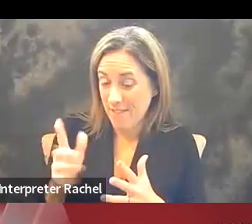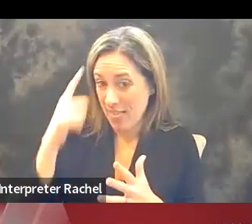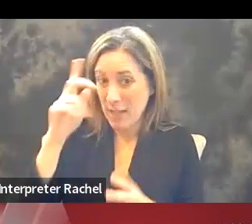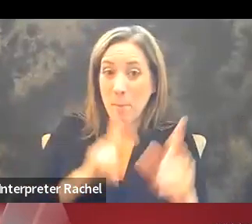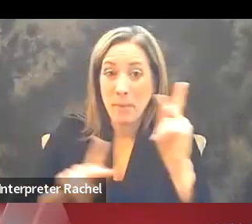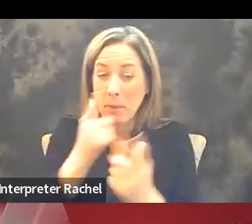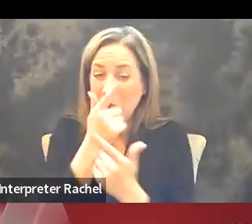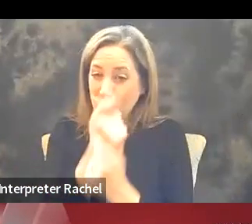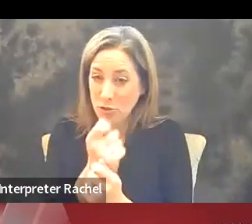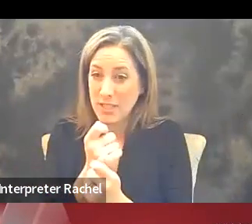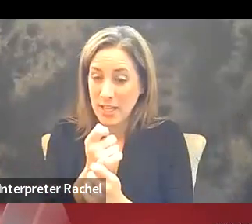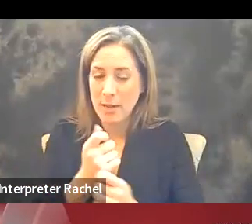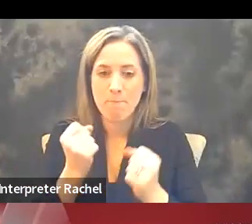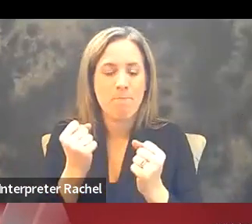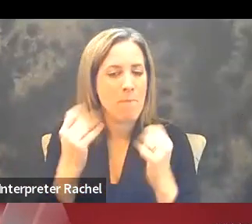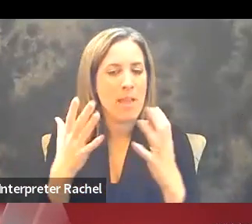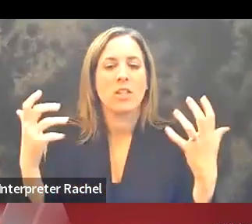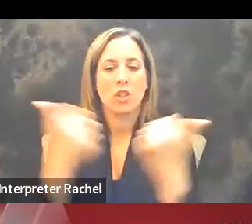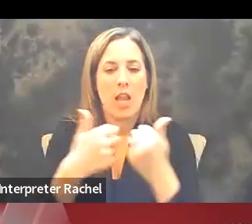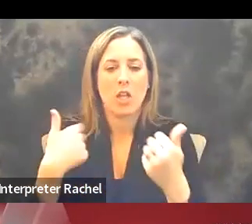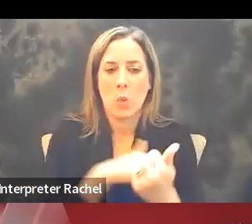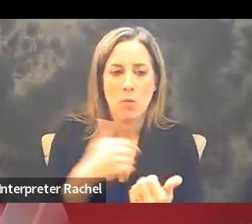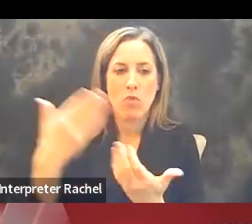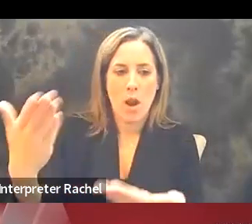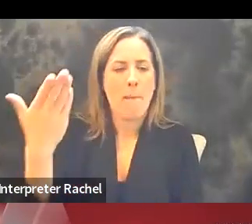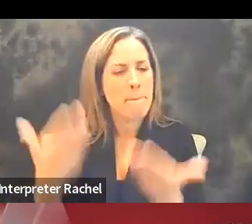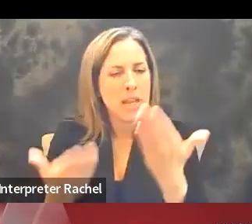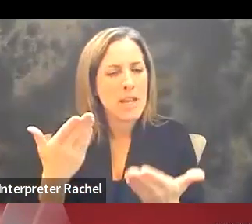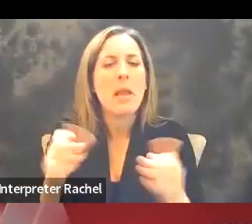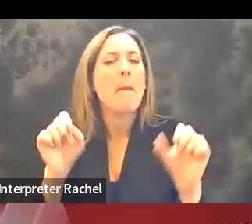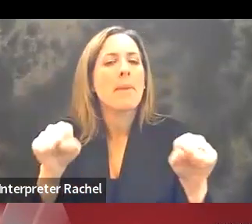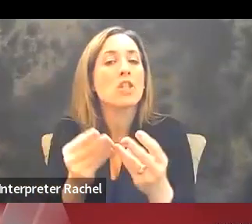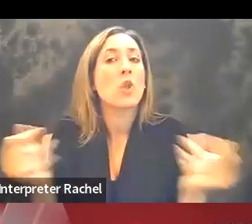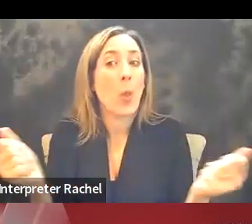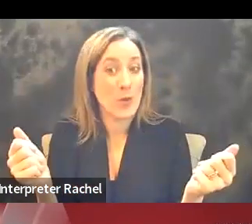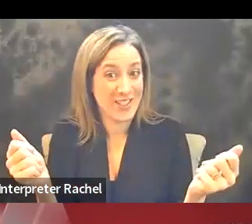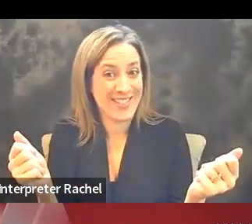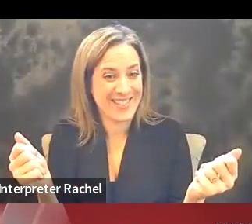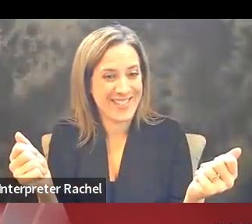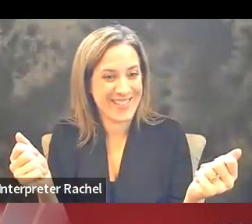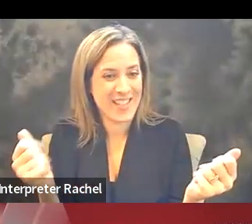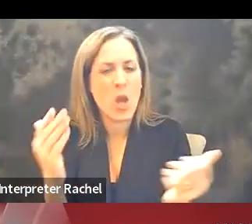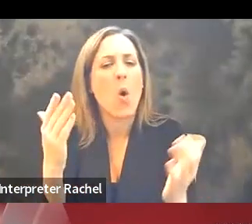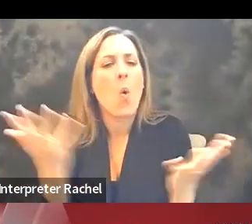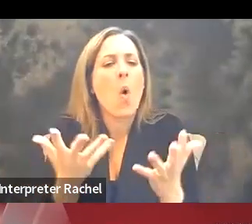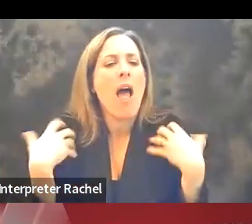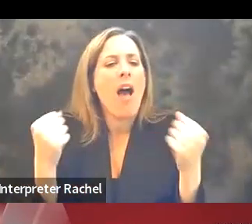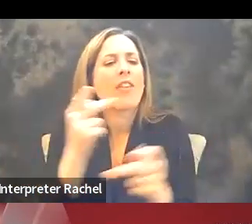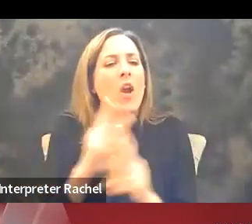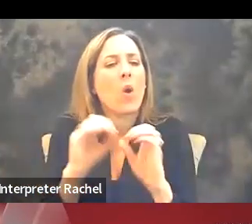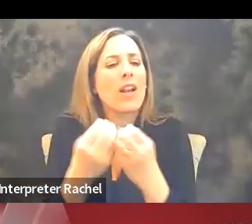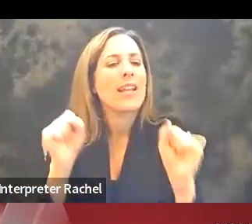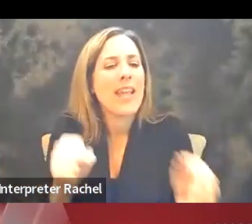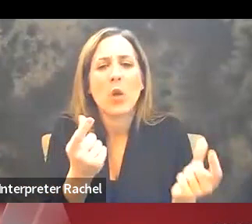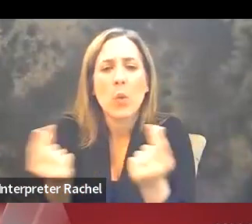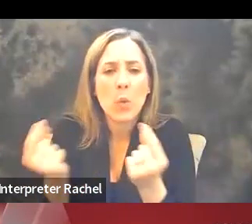are interested in a lot of the different challenges that we've brought up, and maybe what are some potential solutions? What are some things that healthcare organizations can